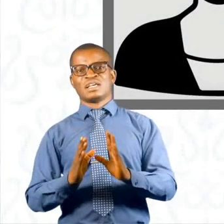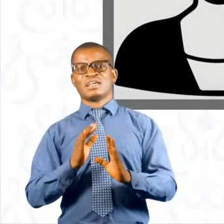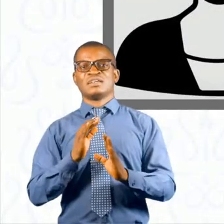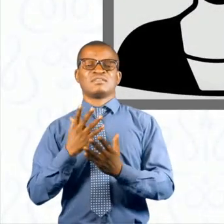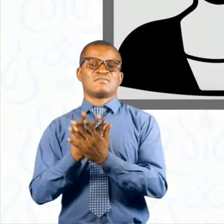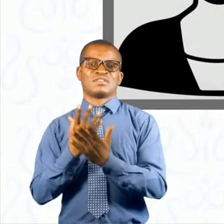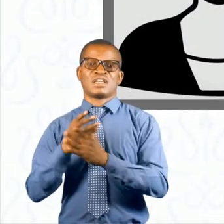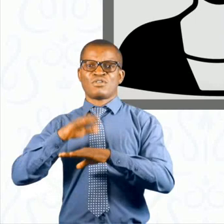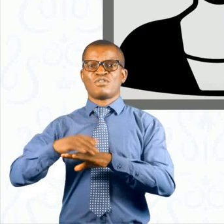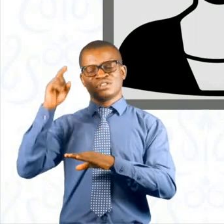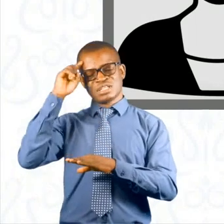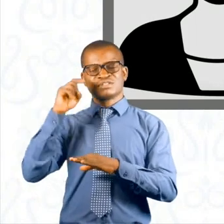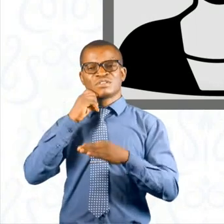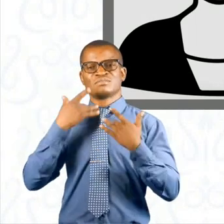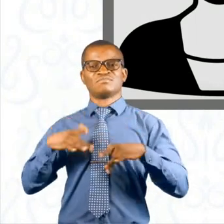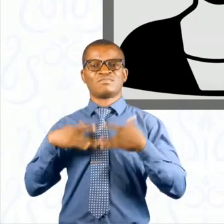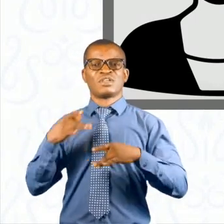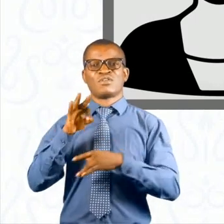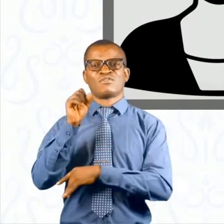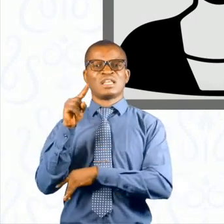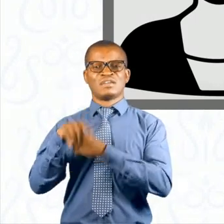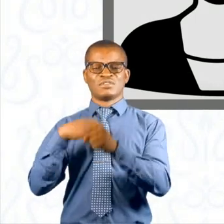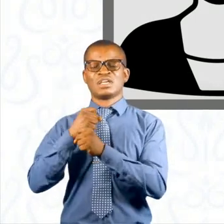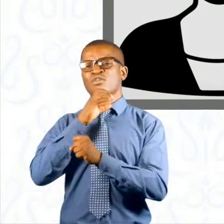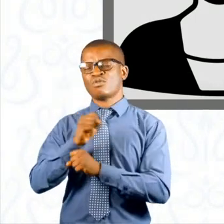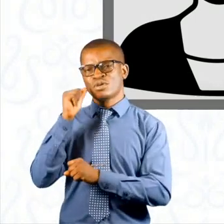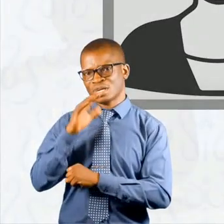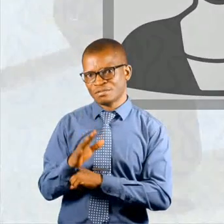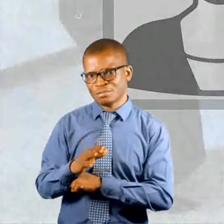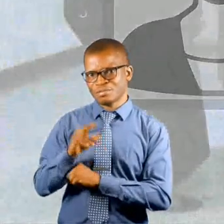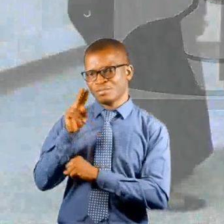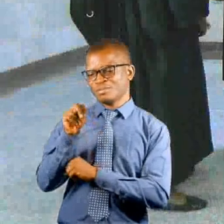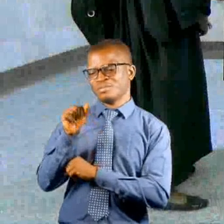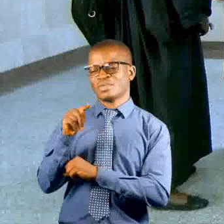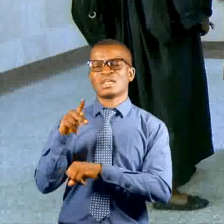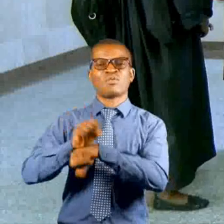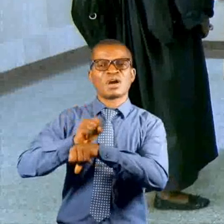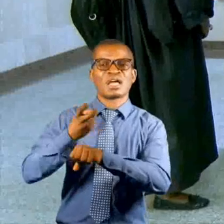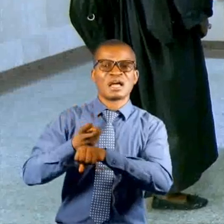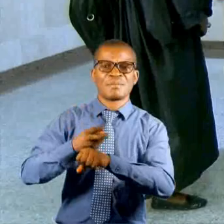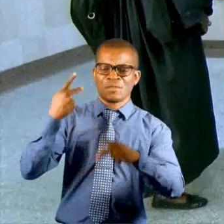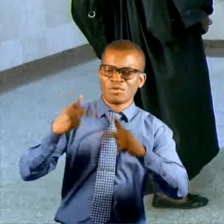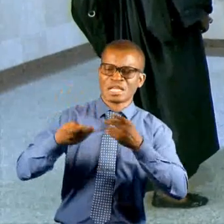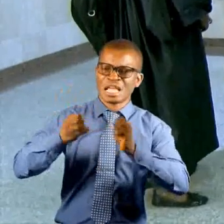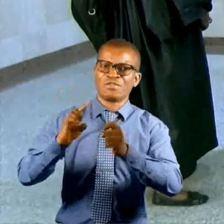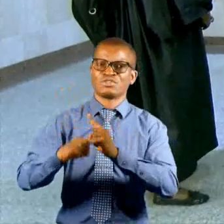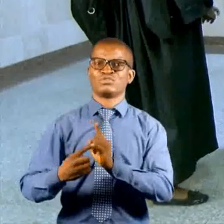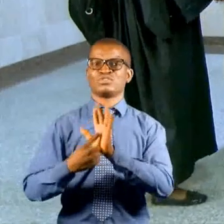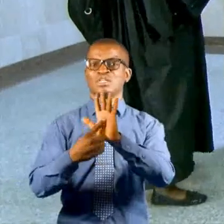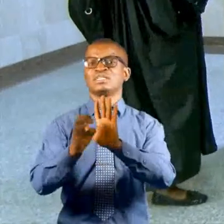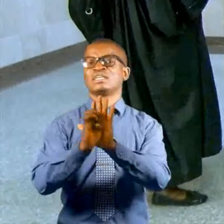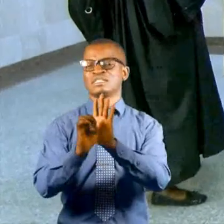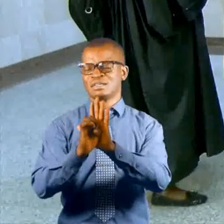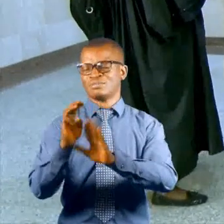Edit Isien, was convicted of the sexual exploitation of an 11-year-old girl. NAPTIP has intensified its prosecution efforts to